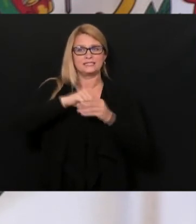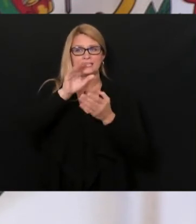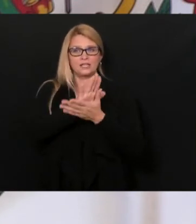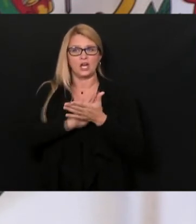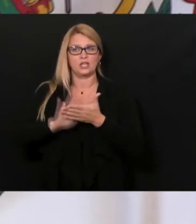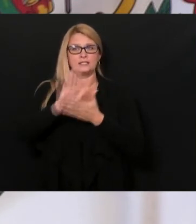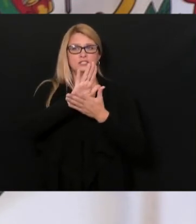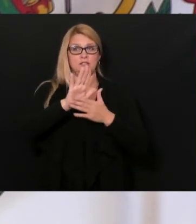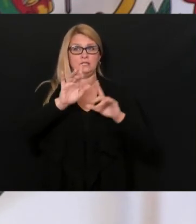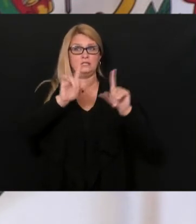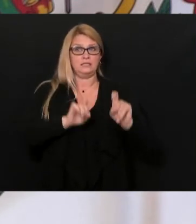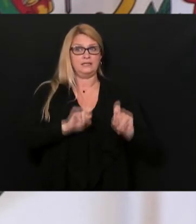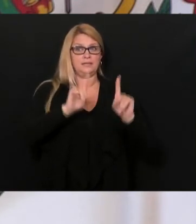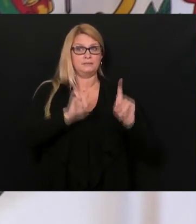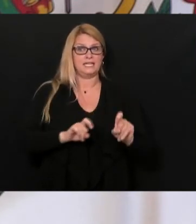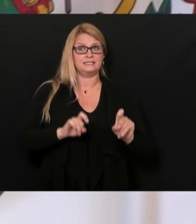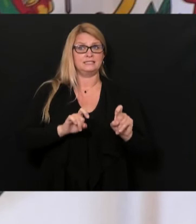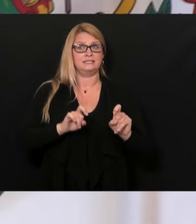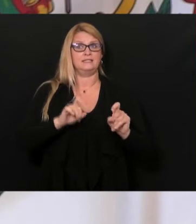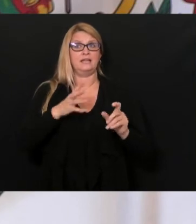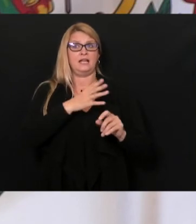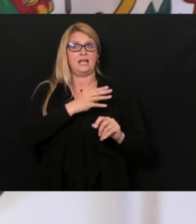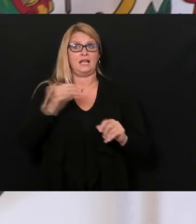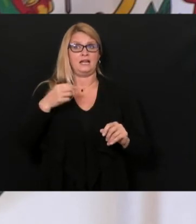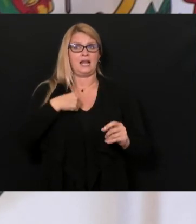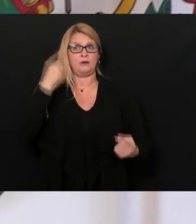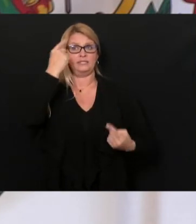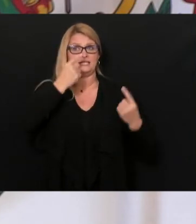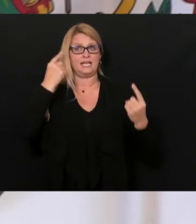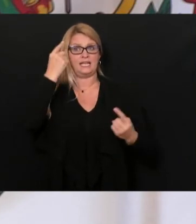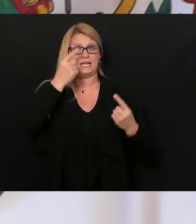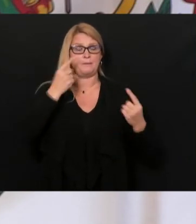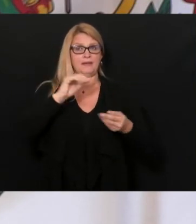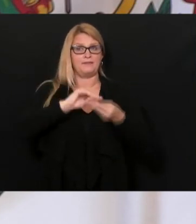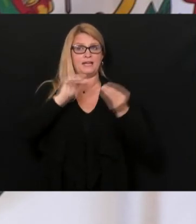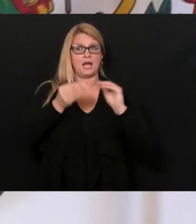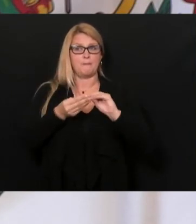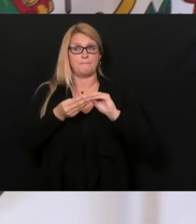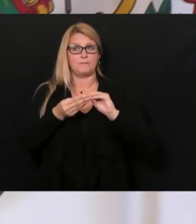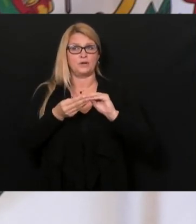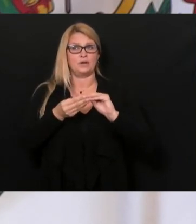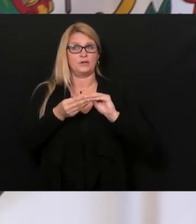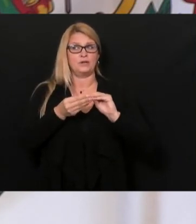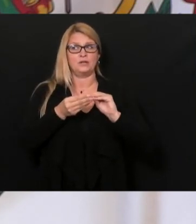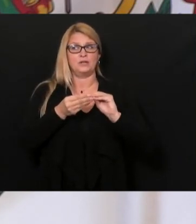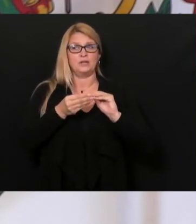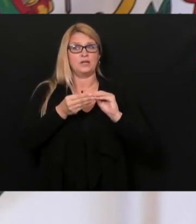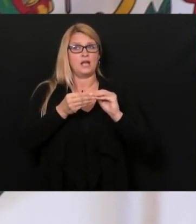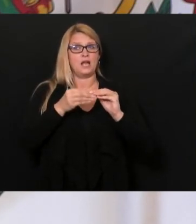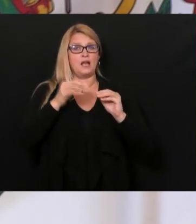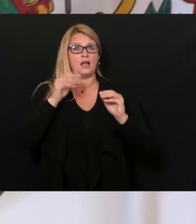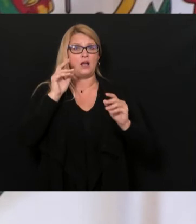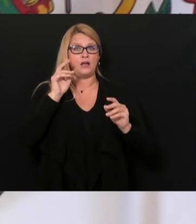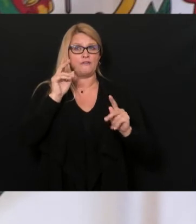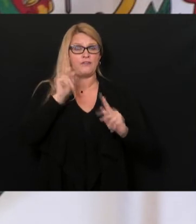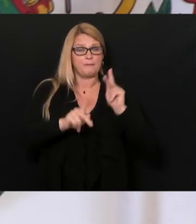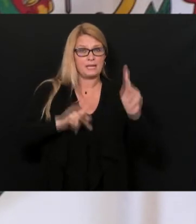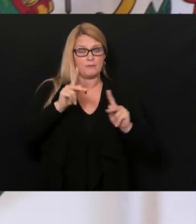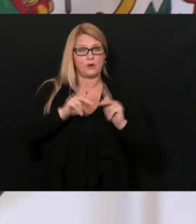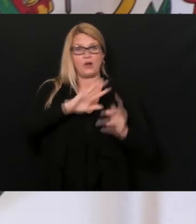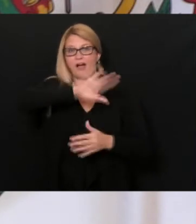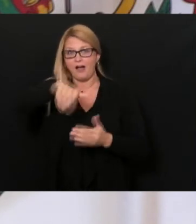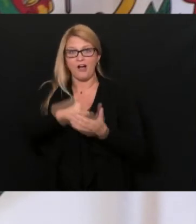everything, you know, I'm thinking about the overwhelming numbers. I mean, just the magnitude of the numbers. If you take all the